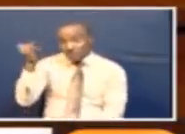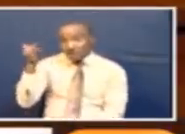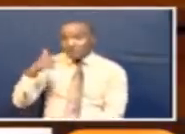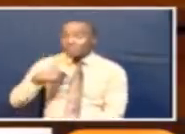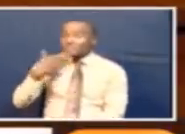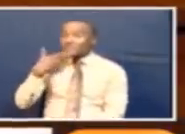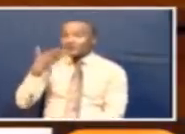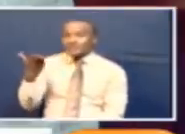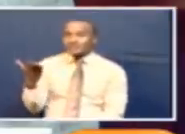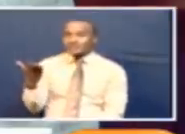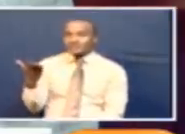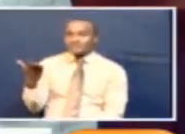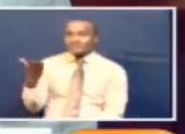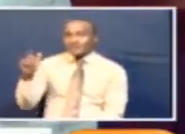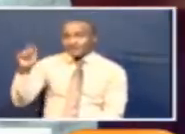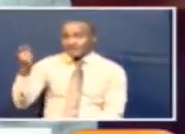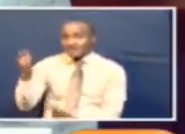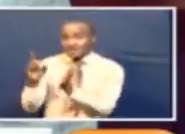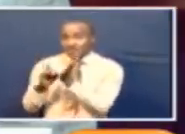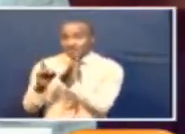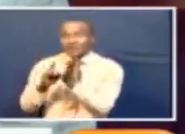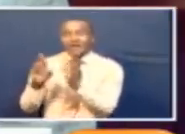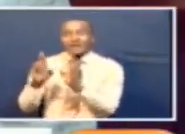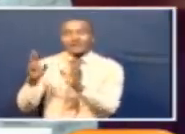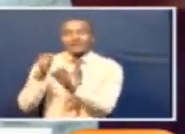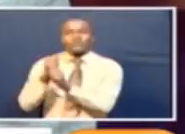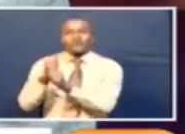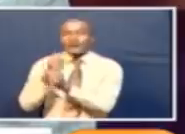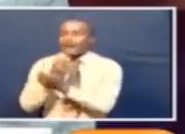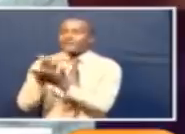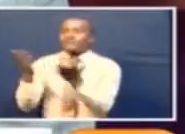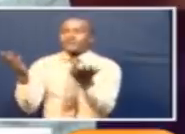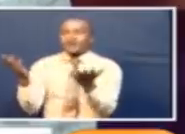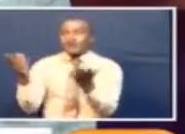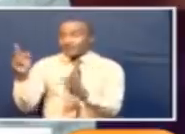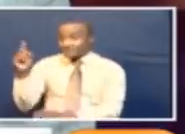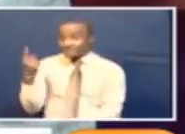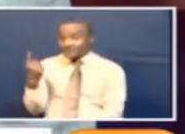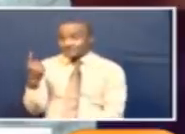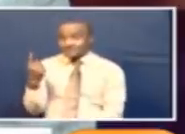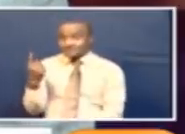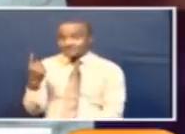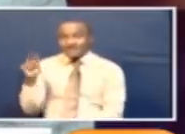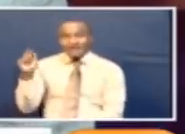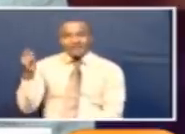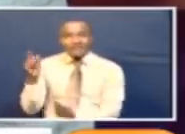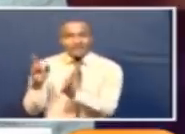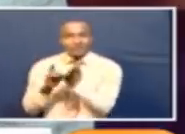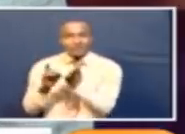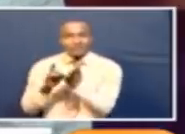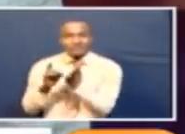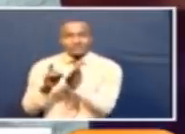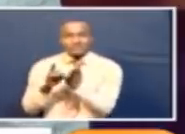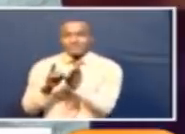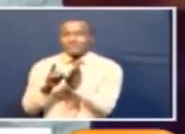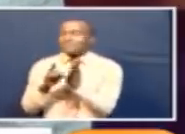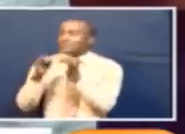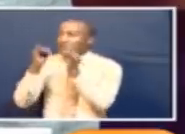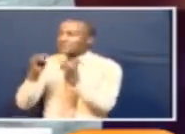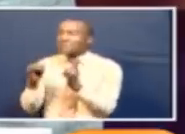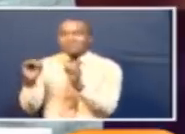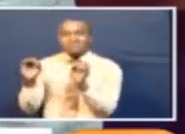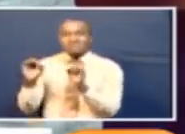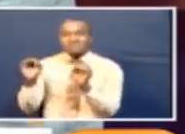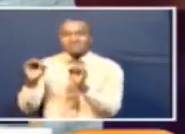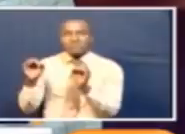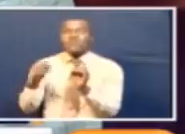say it like this, Kenyan doctors are ready to work everywhere. First and foremost, Kenyan doctors are not alien. We